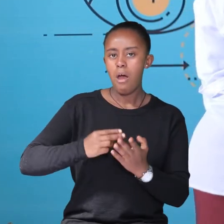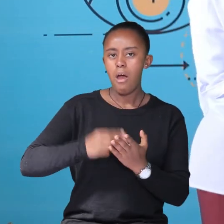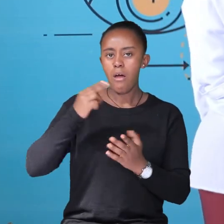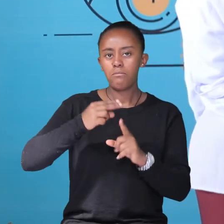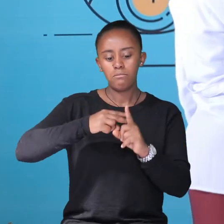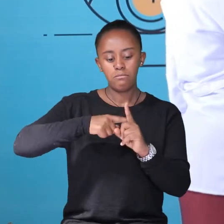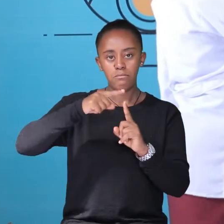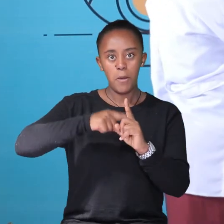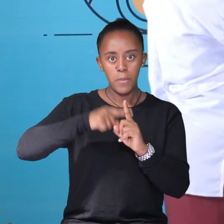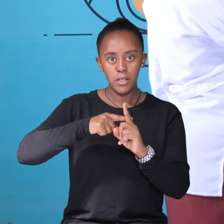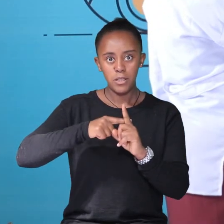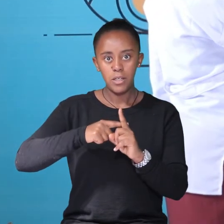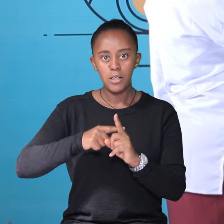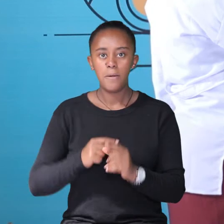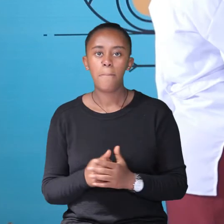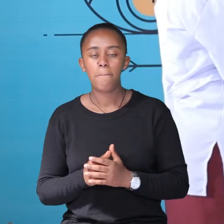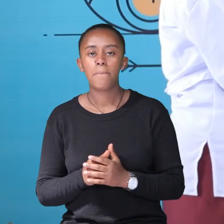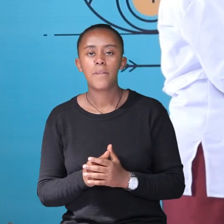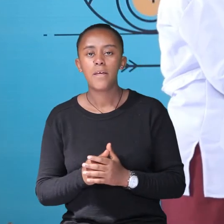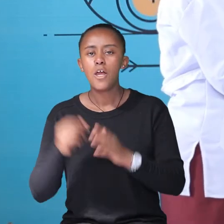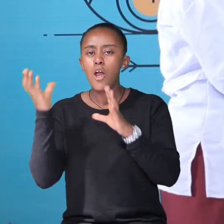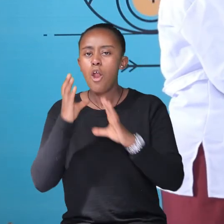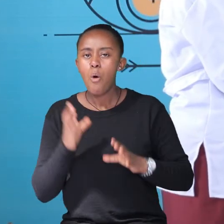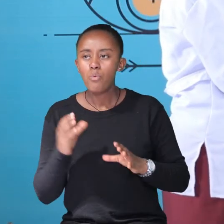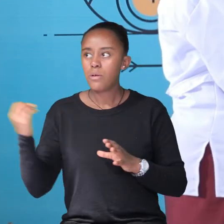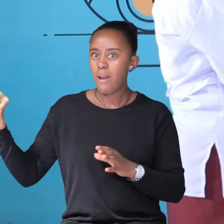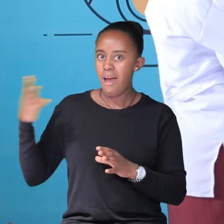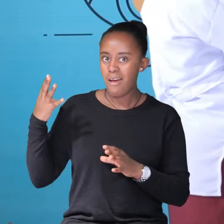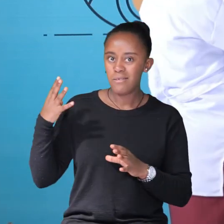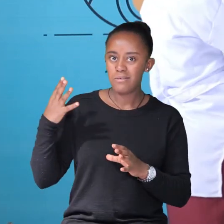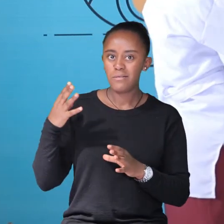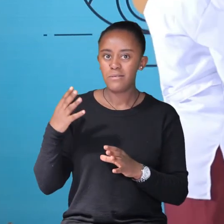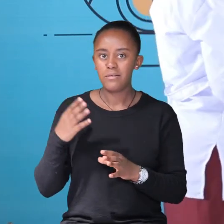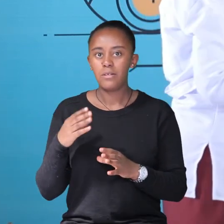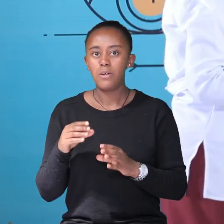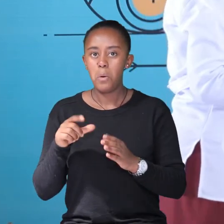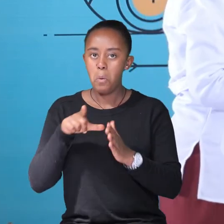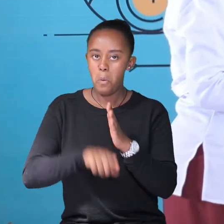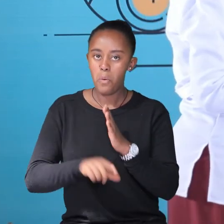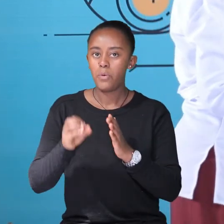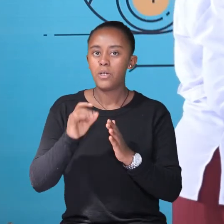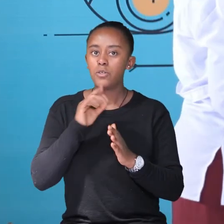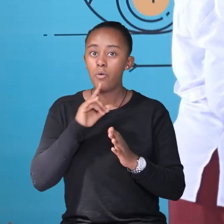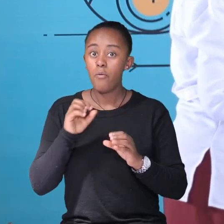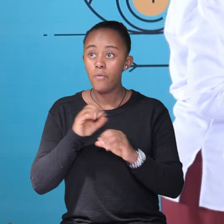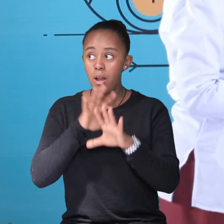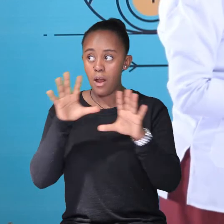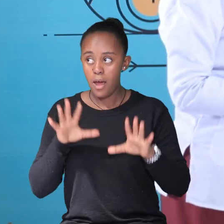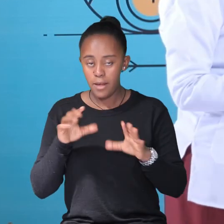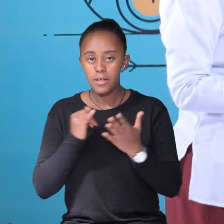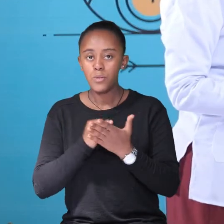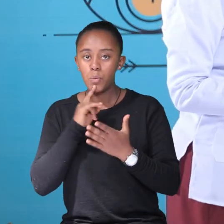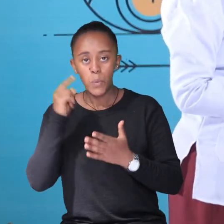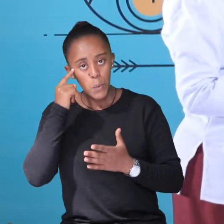temperature. Cloudy indicates low intensity of light. Therefore, in cloudy day, low intensity of